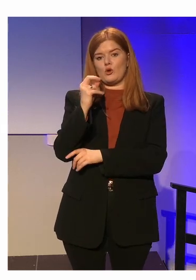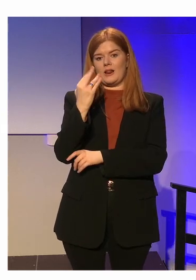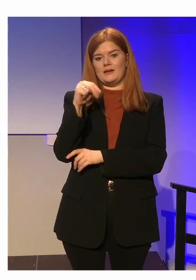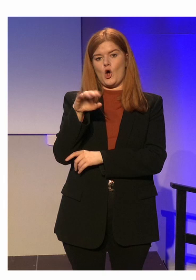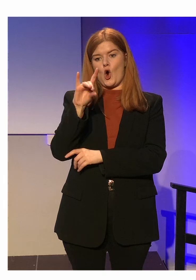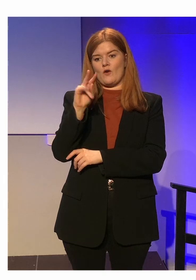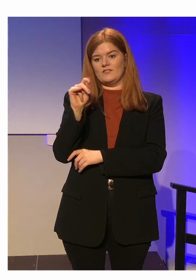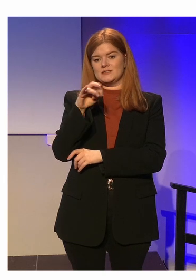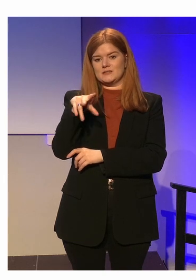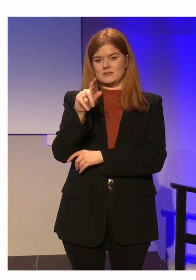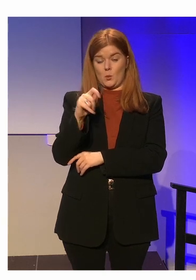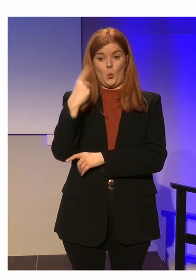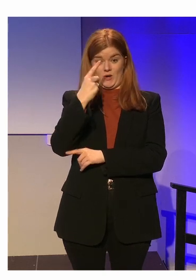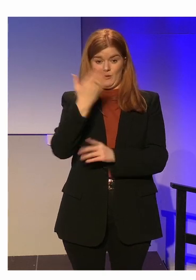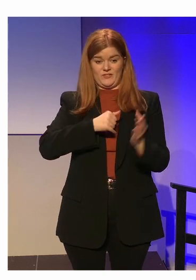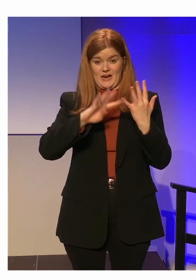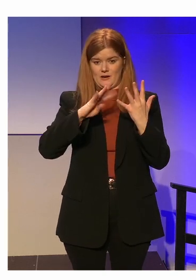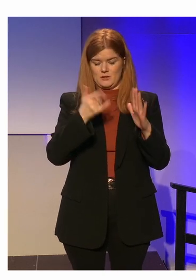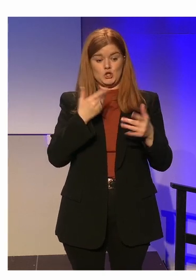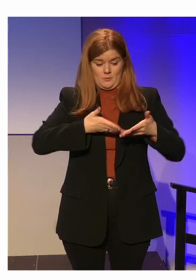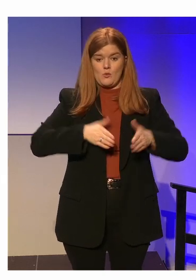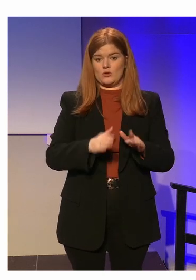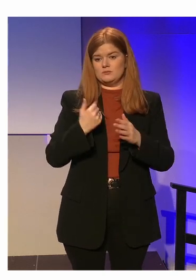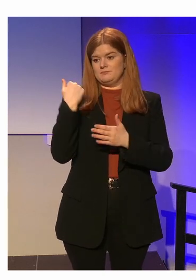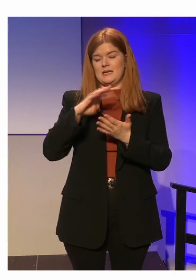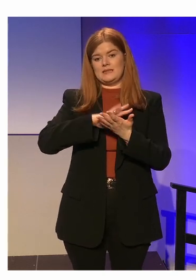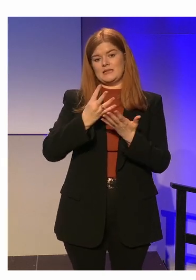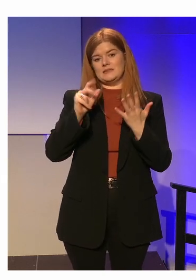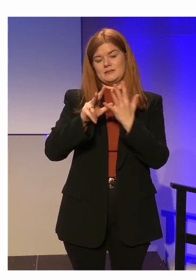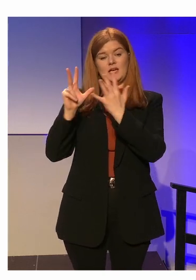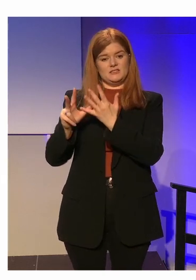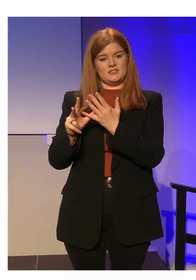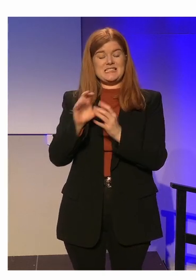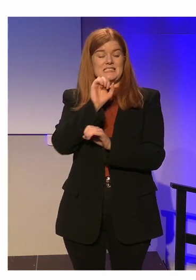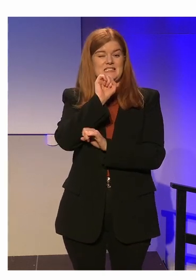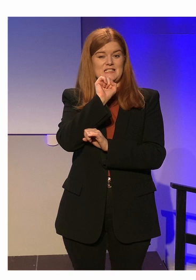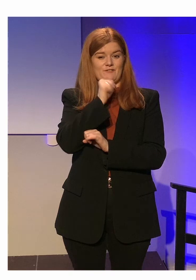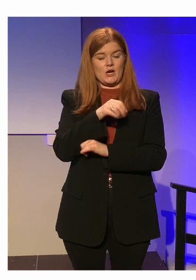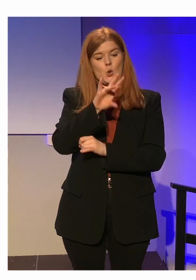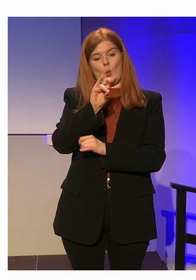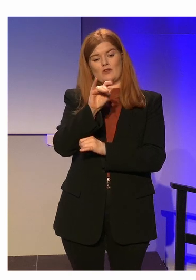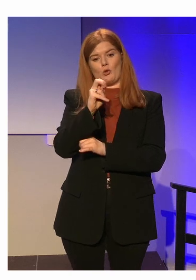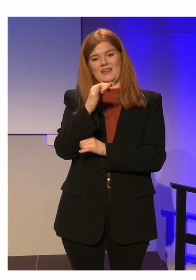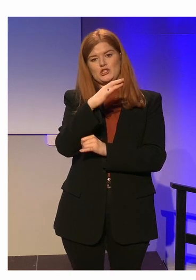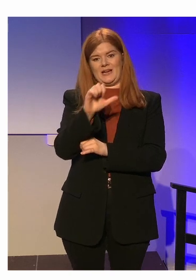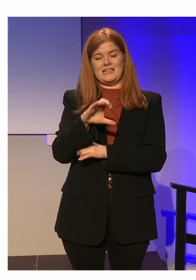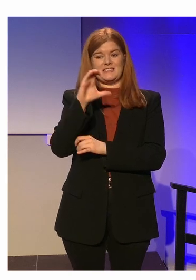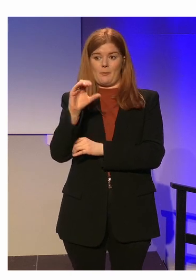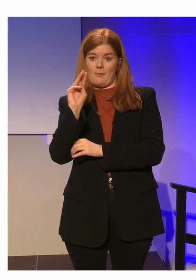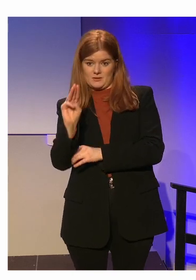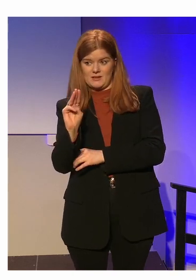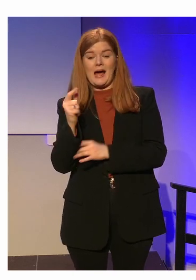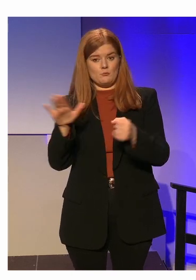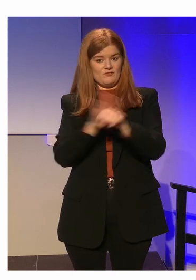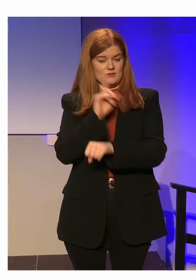Horvitz. She was one of the first 9. She was born in 1988 with severe quadriplegic cerebral palsy and